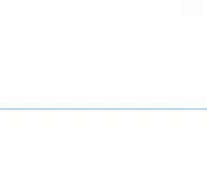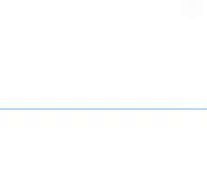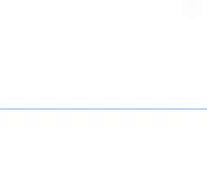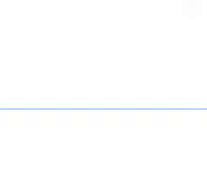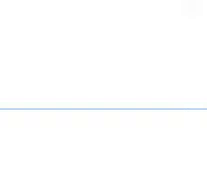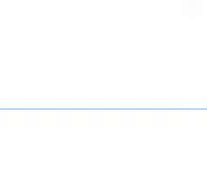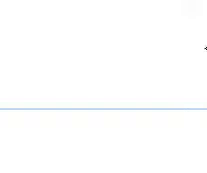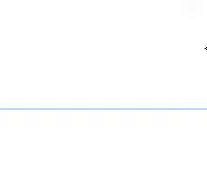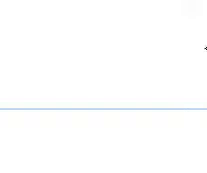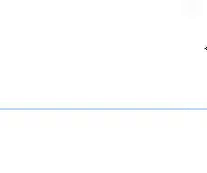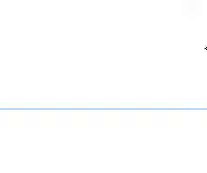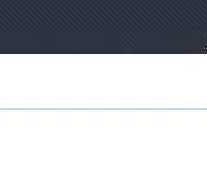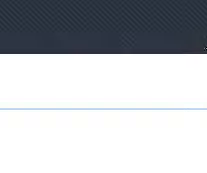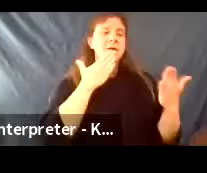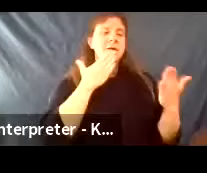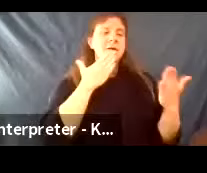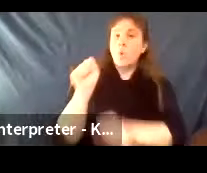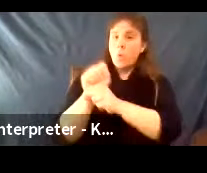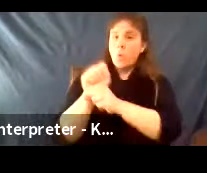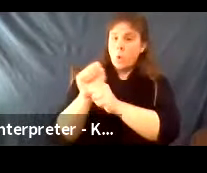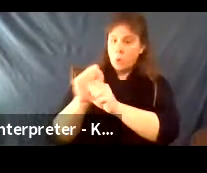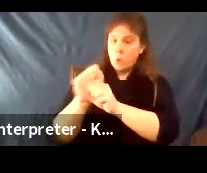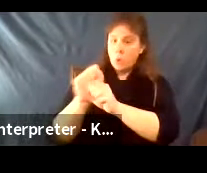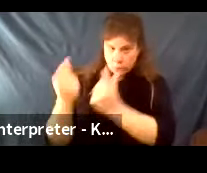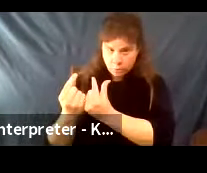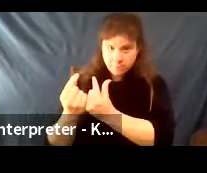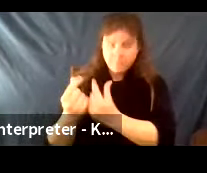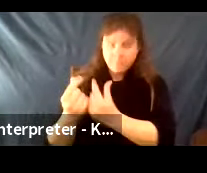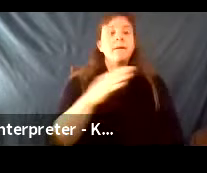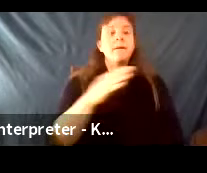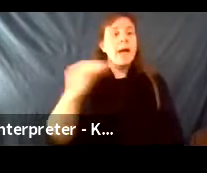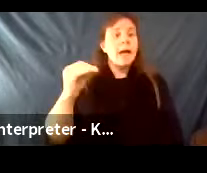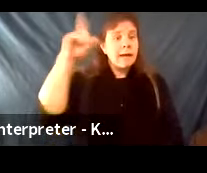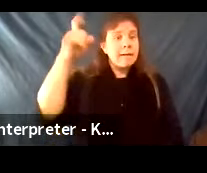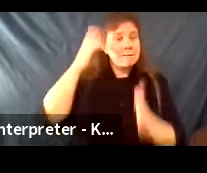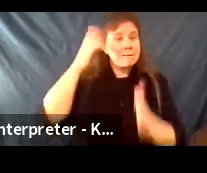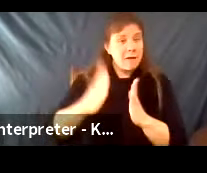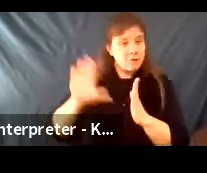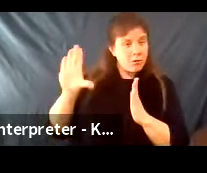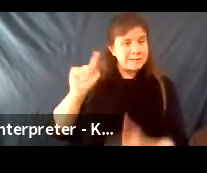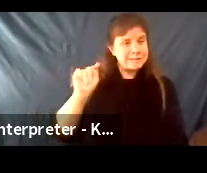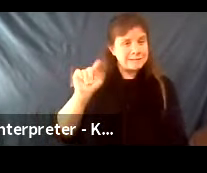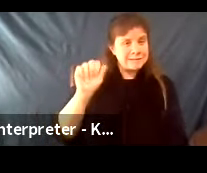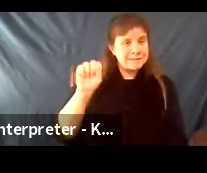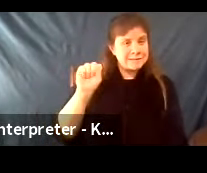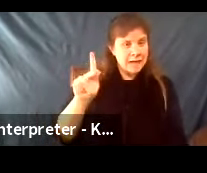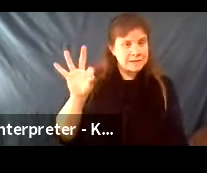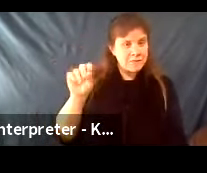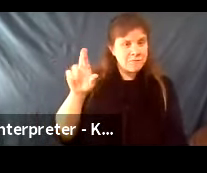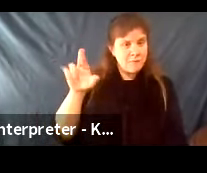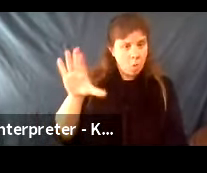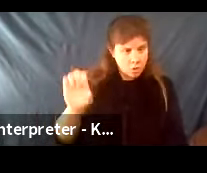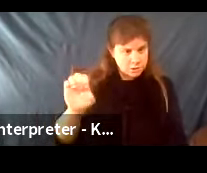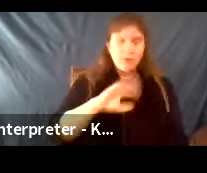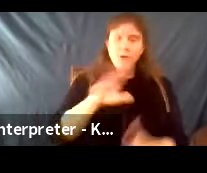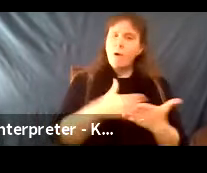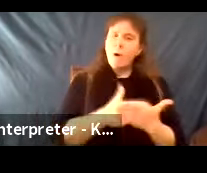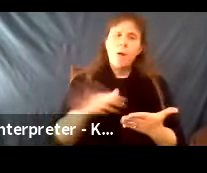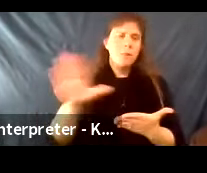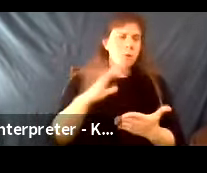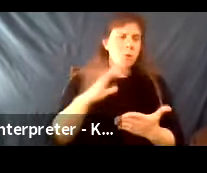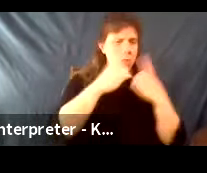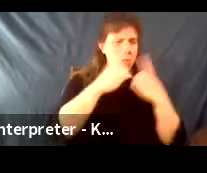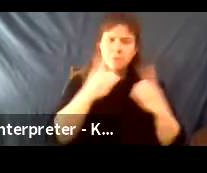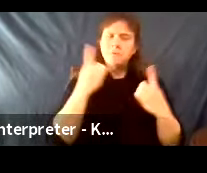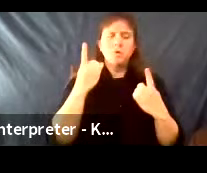task force, and that all of the thoughtful considerations that you all have shared with us